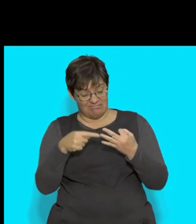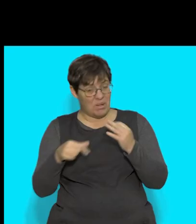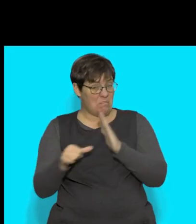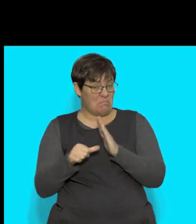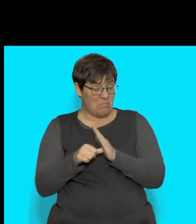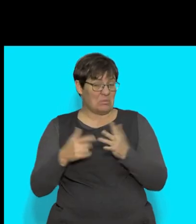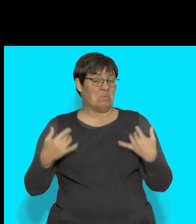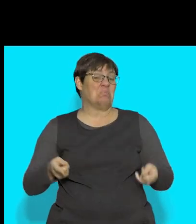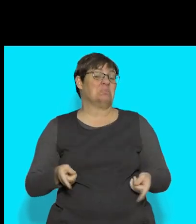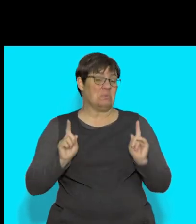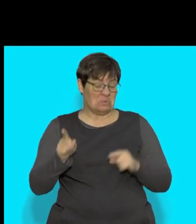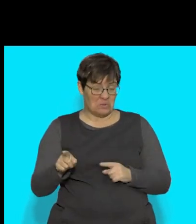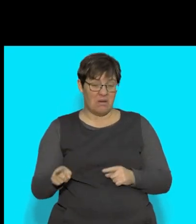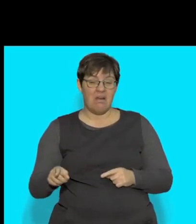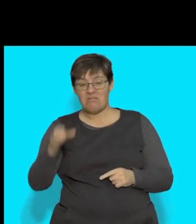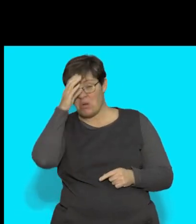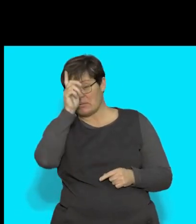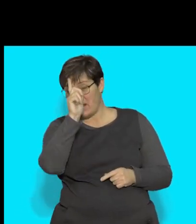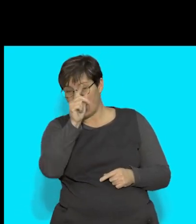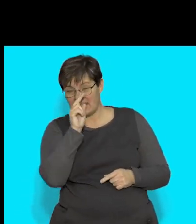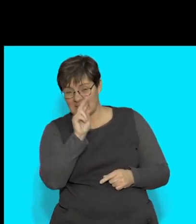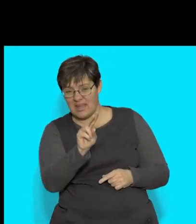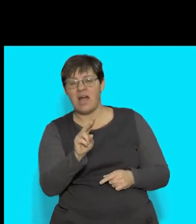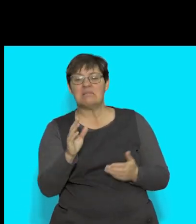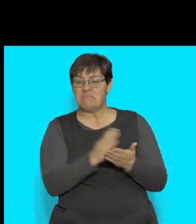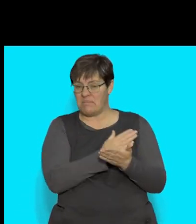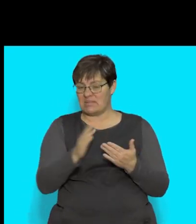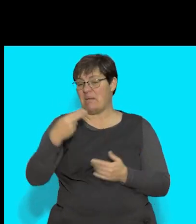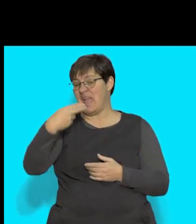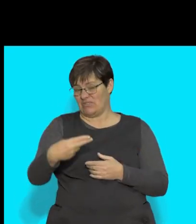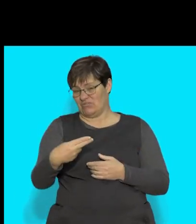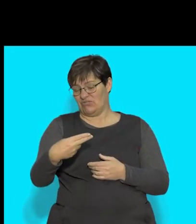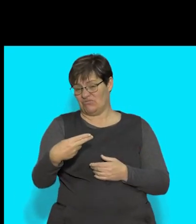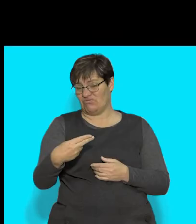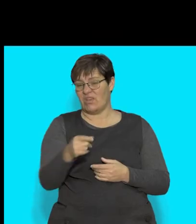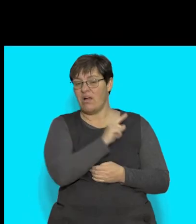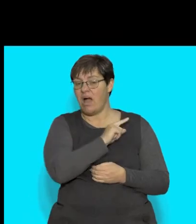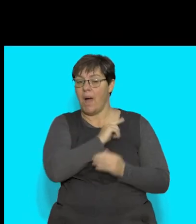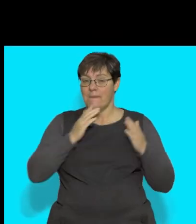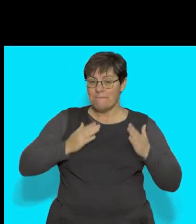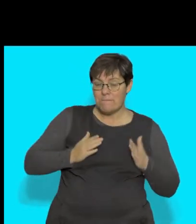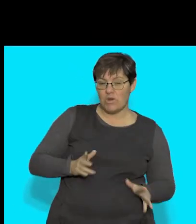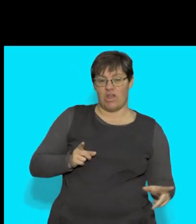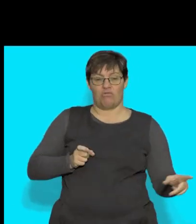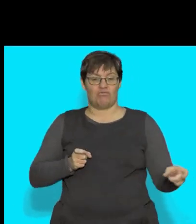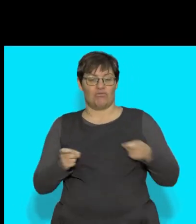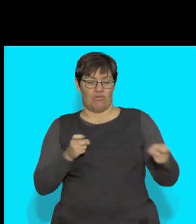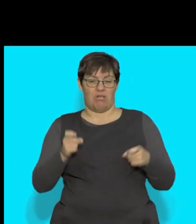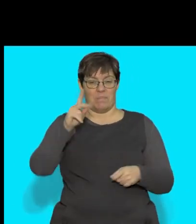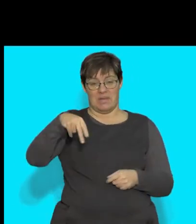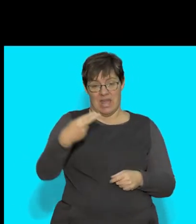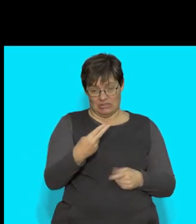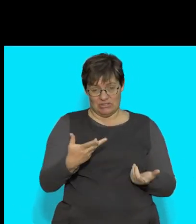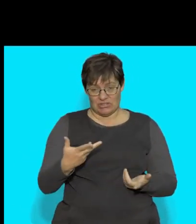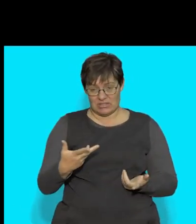at the concept later, you will see maybe some hydrogen. It's a way that our body is going to control the